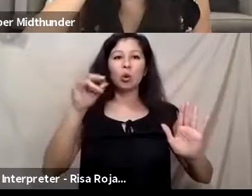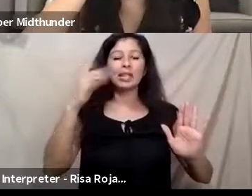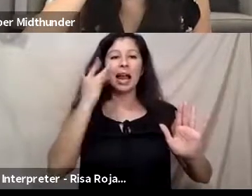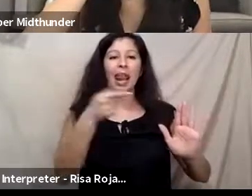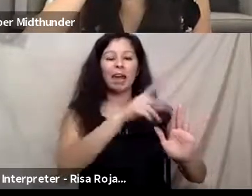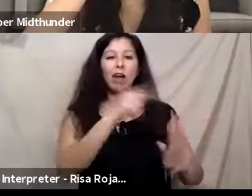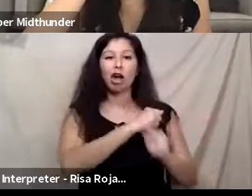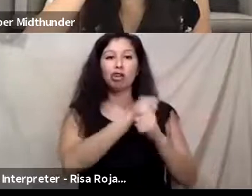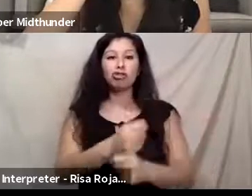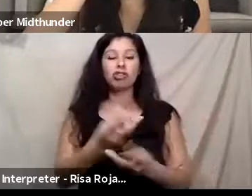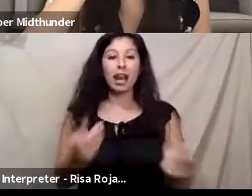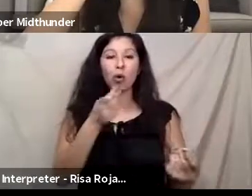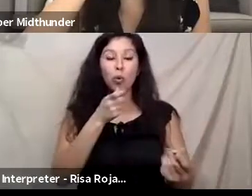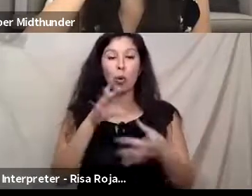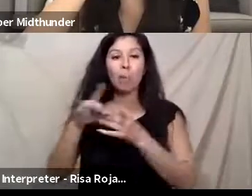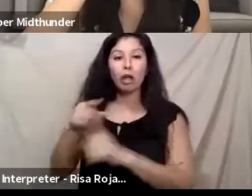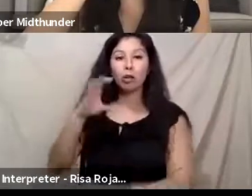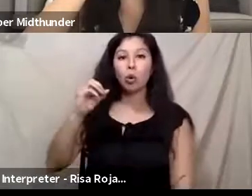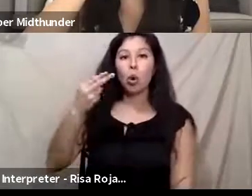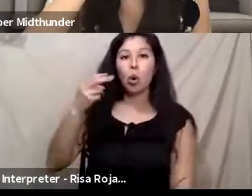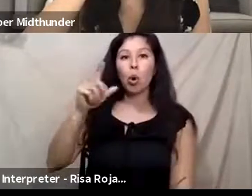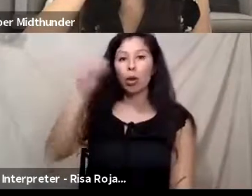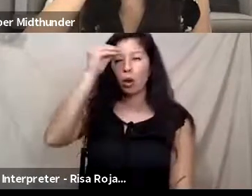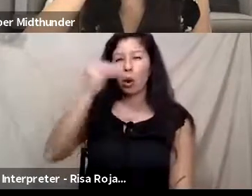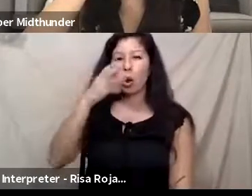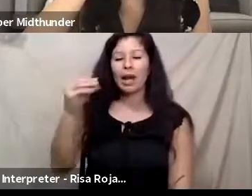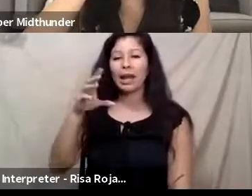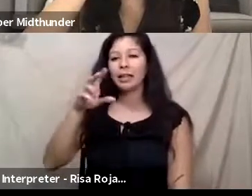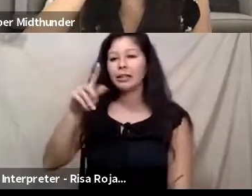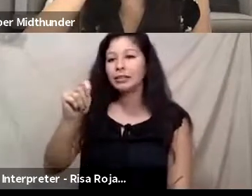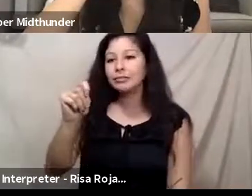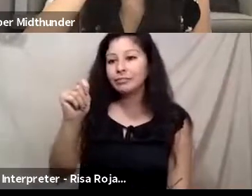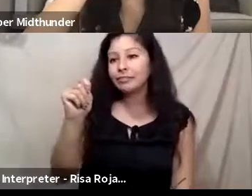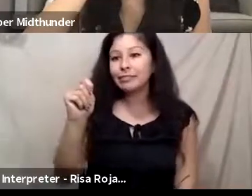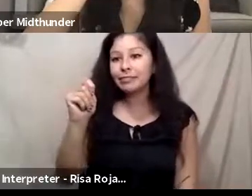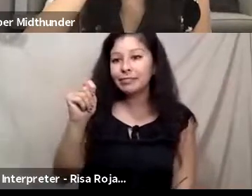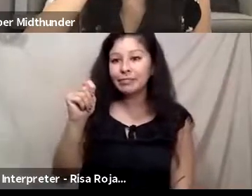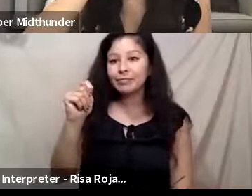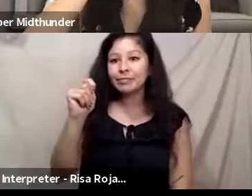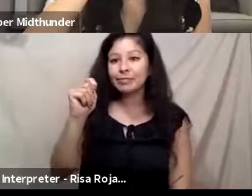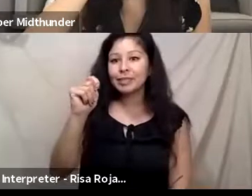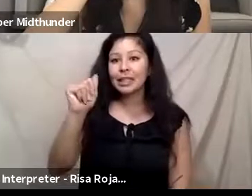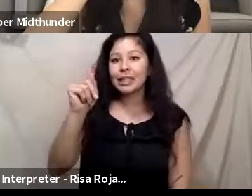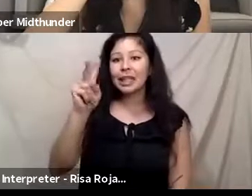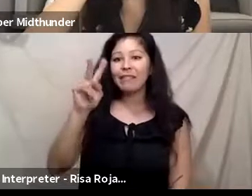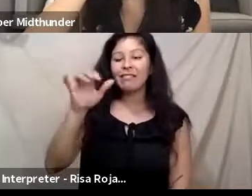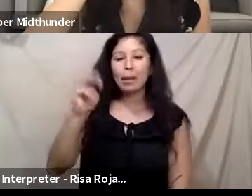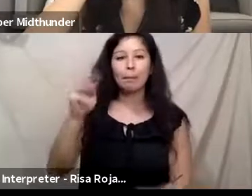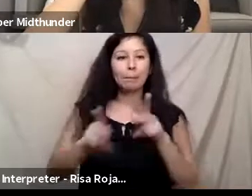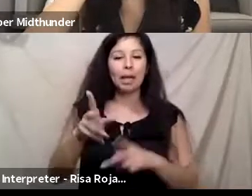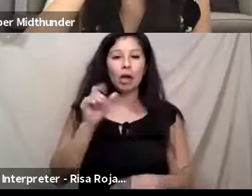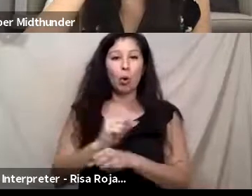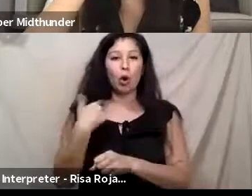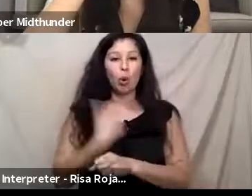the traditional lands of the Ohlone and the Tamian peoples. And as our friends at Groundwater Arts reminds us, the work we create together on a